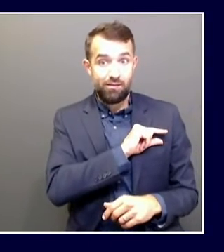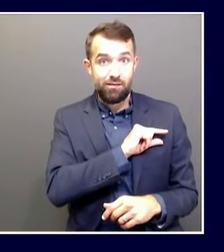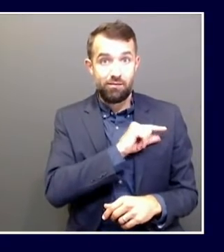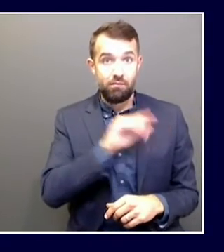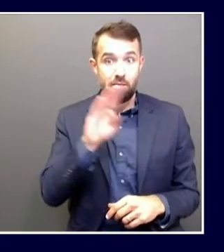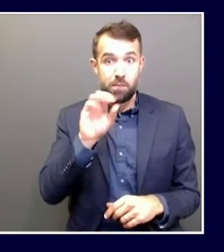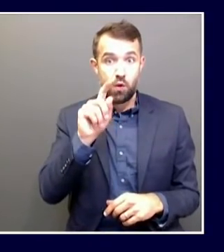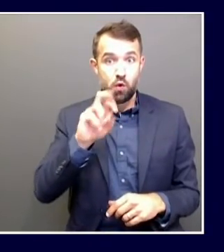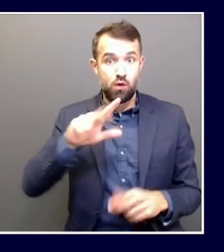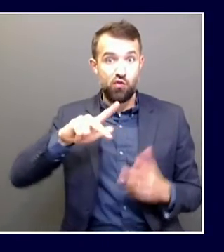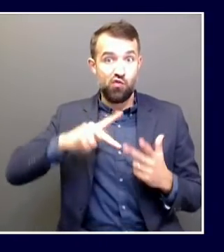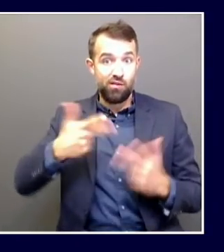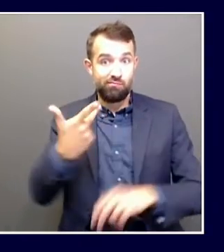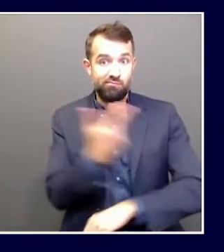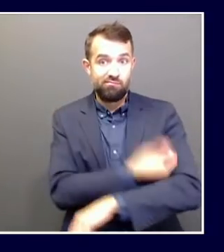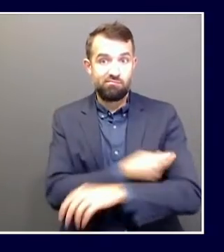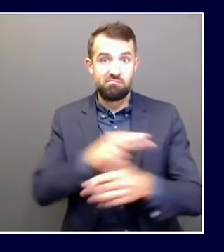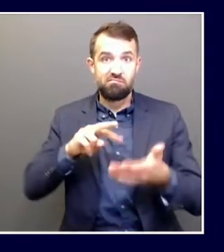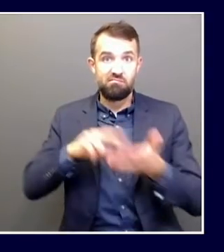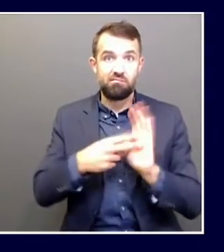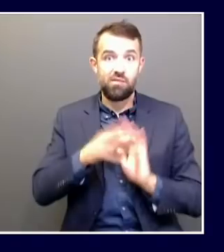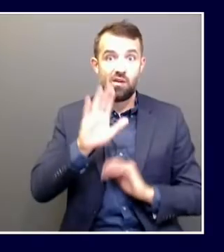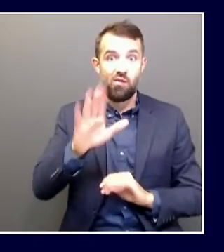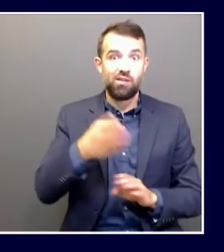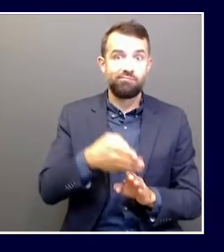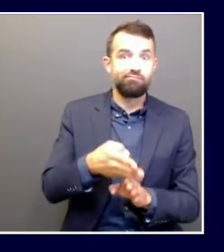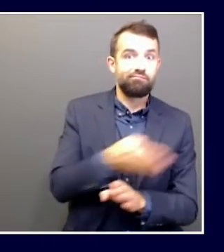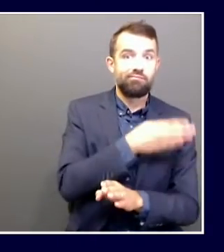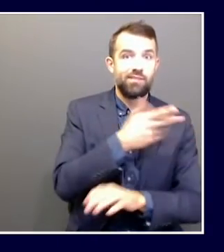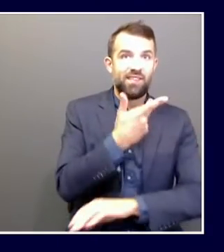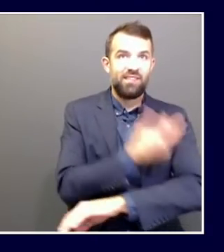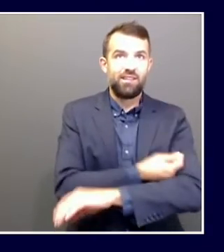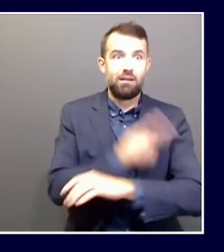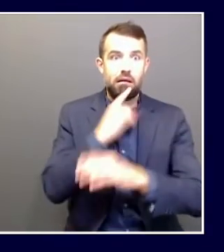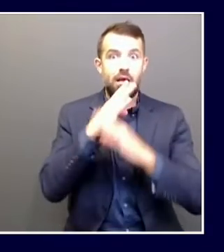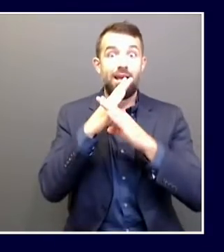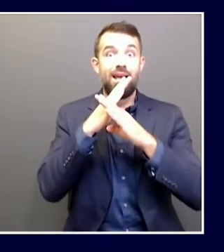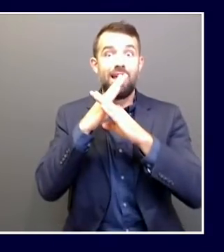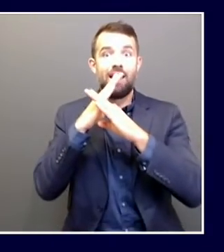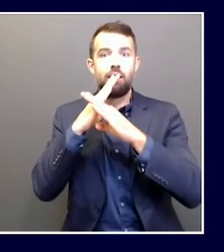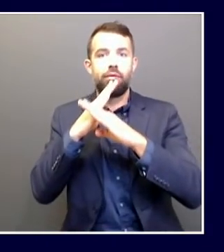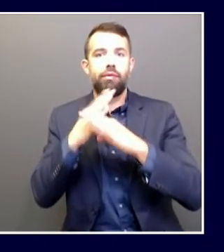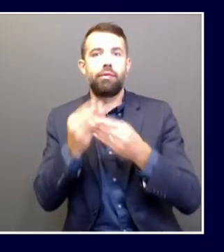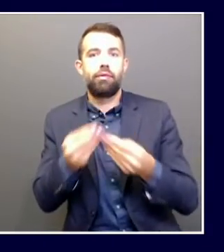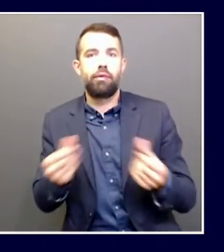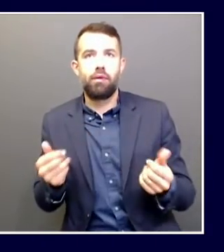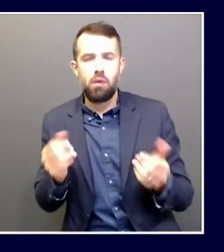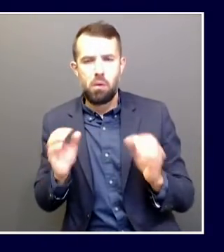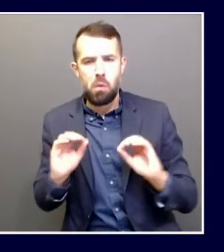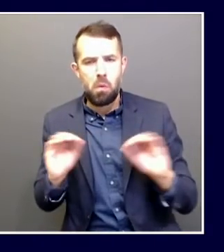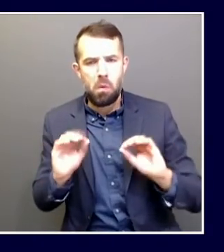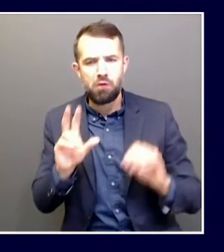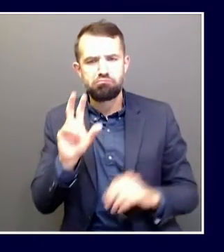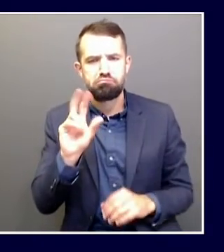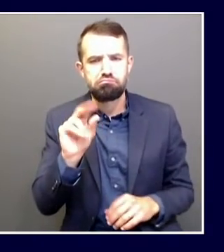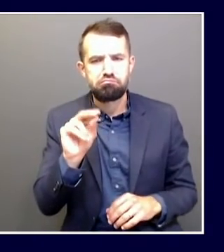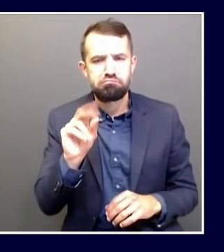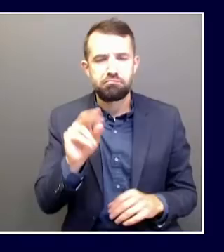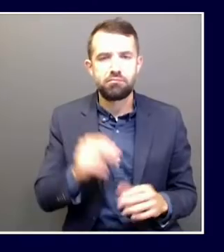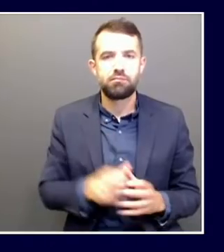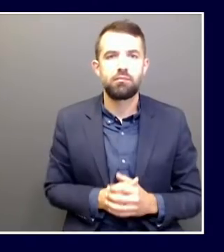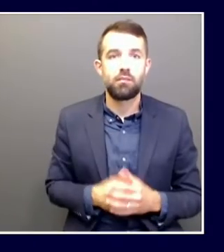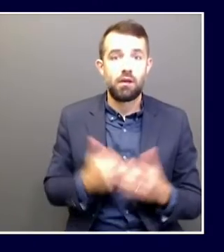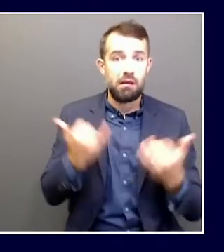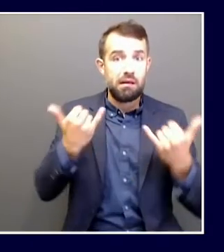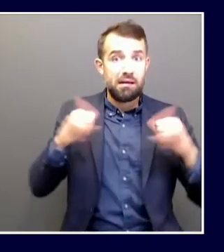got has fallen to zero. I want to say that again. Being eligible for a booster, being in one of those